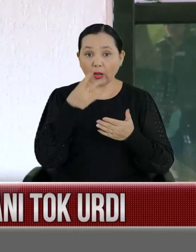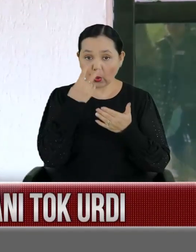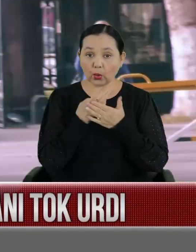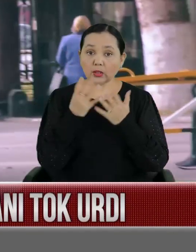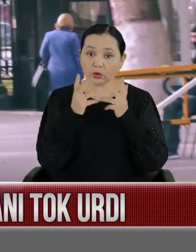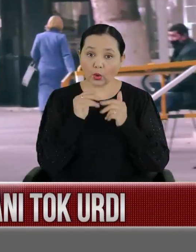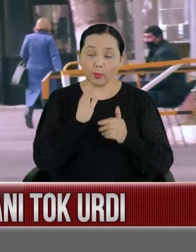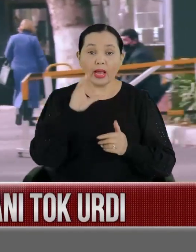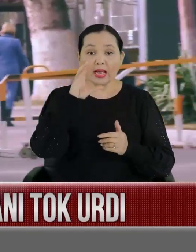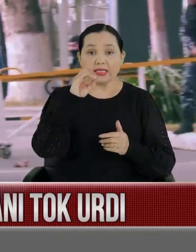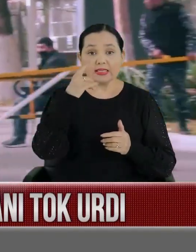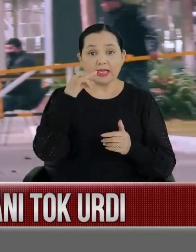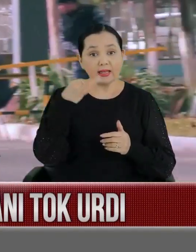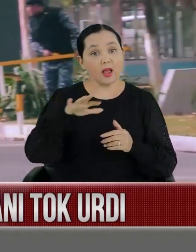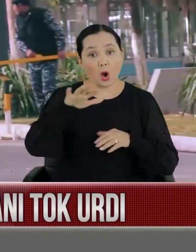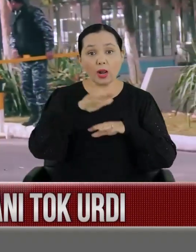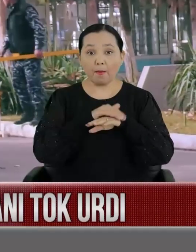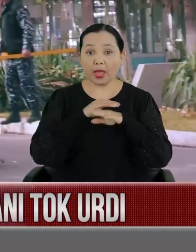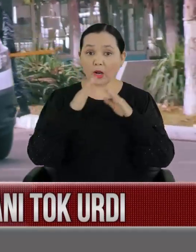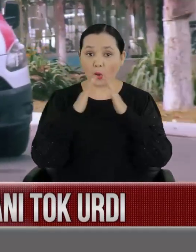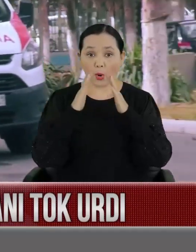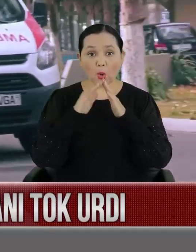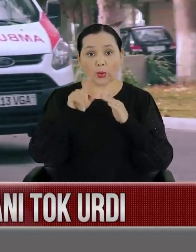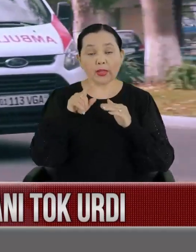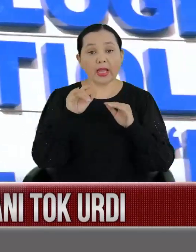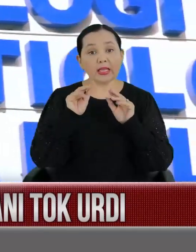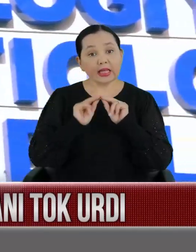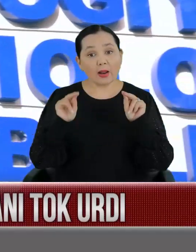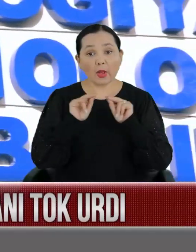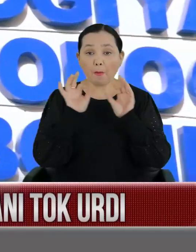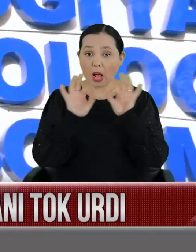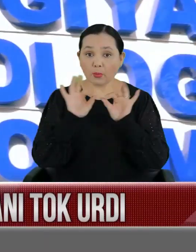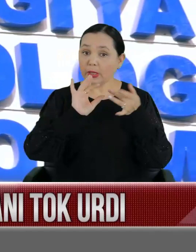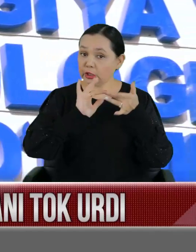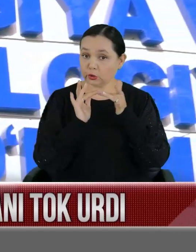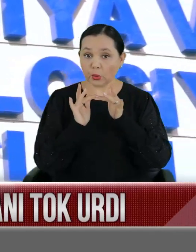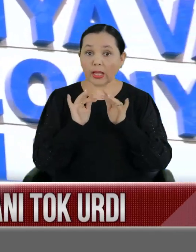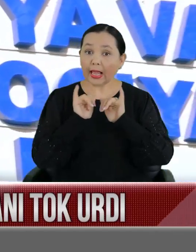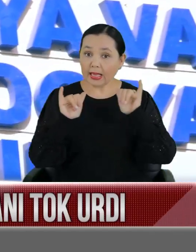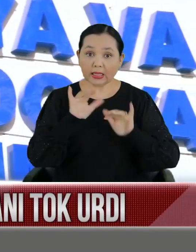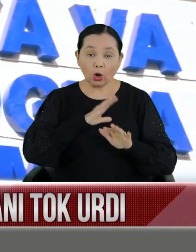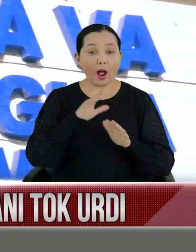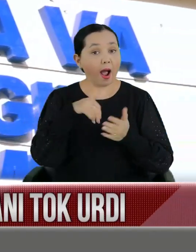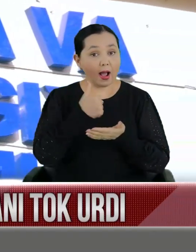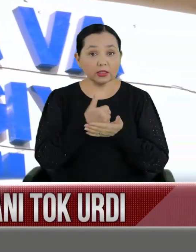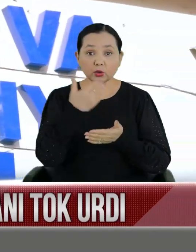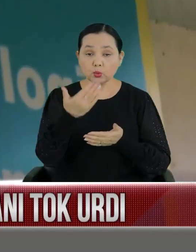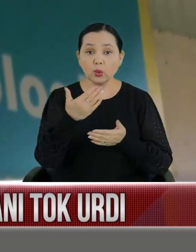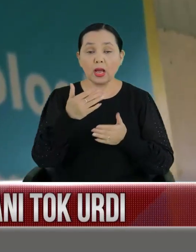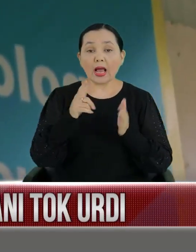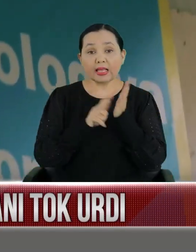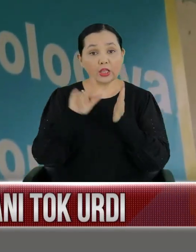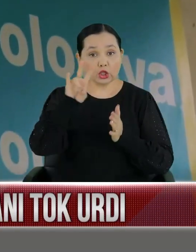qolyapti hozir. Sergey haqida mehribonlik uyi tarbiyalanuvchisi u degan ma'lumotlar ijtimoiy tarmoqlarda keltirilgandi. Aslida esa o'tgan